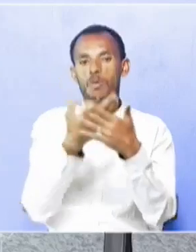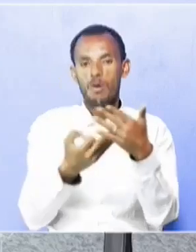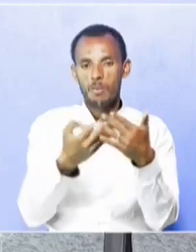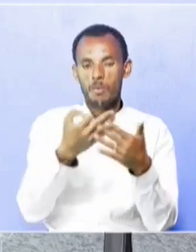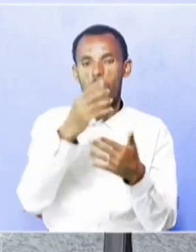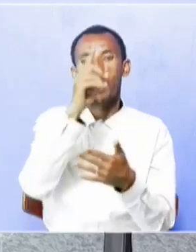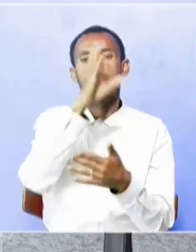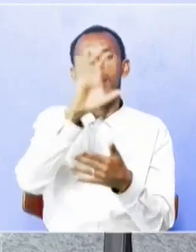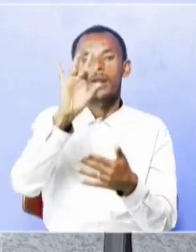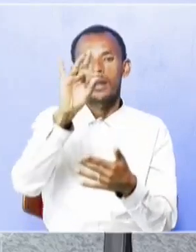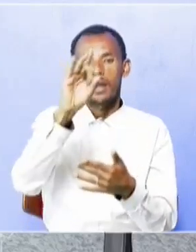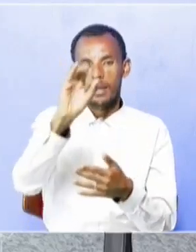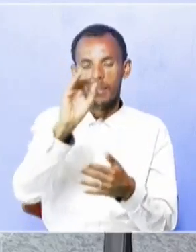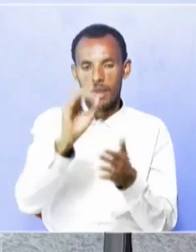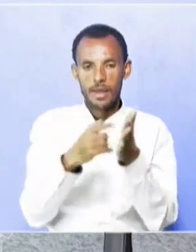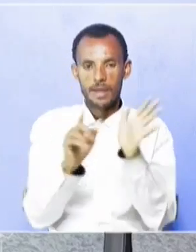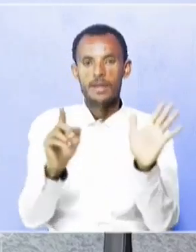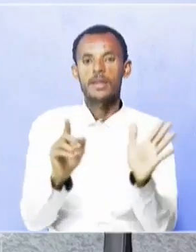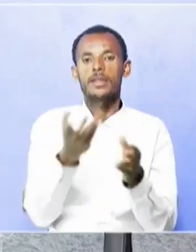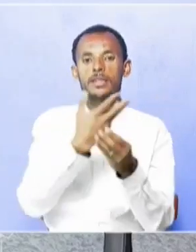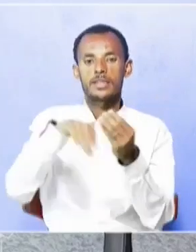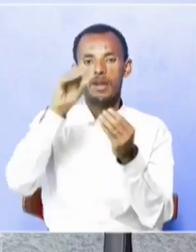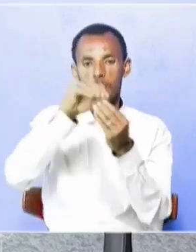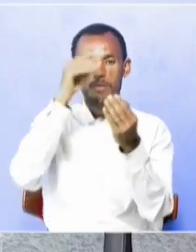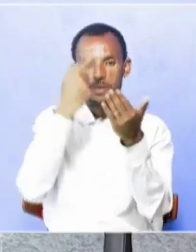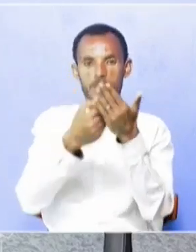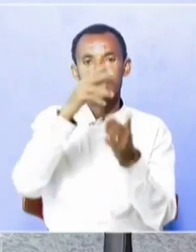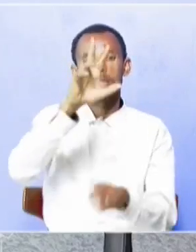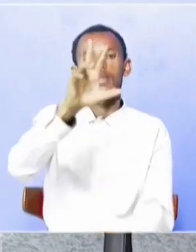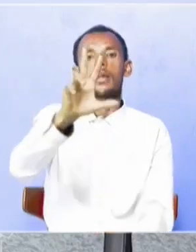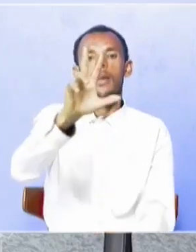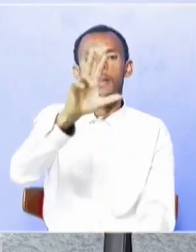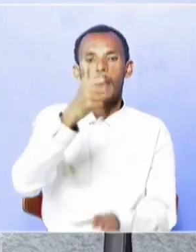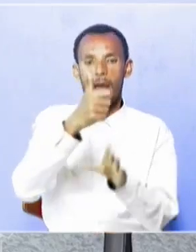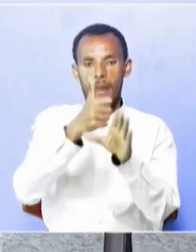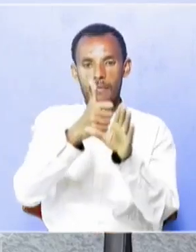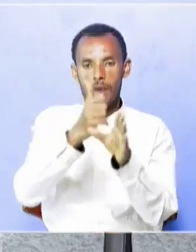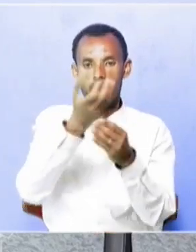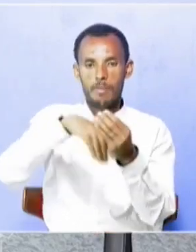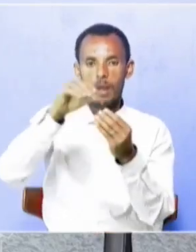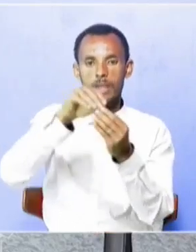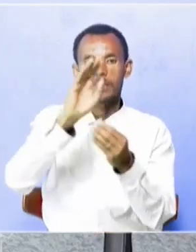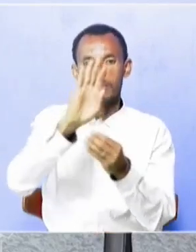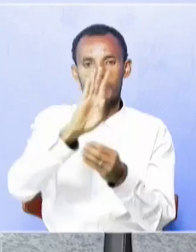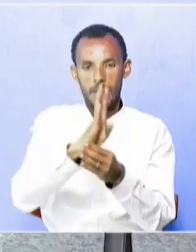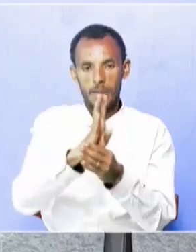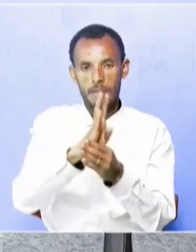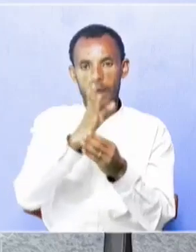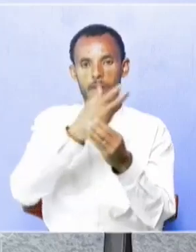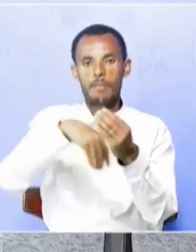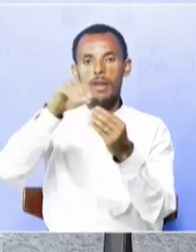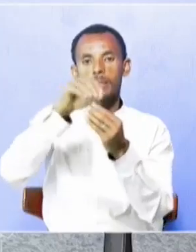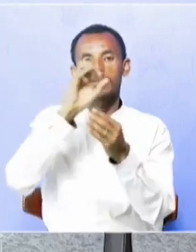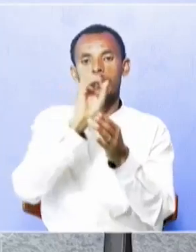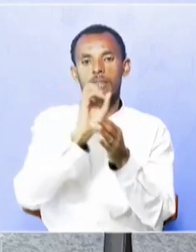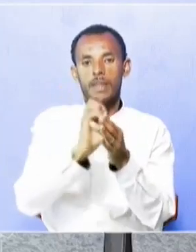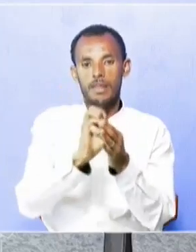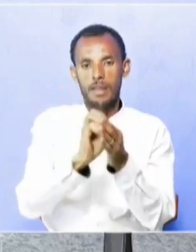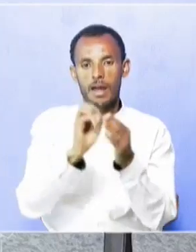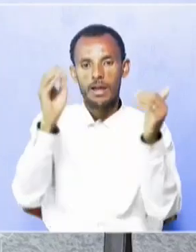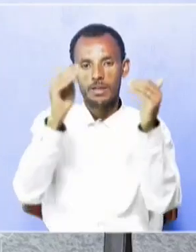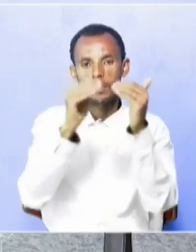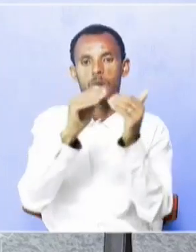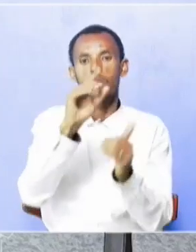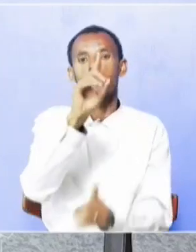180 degrees, clearly the sum of these three, alpha plus beta plus theta, will give us